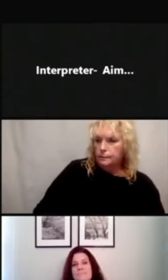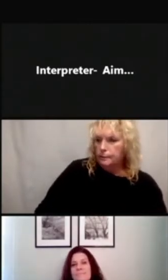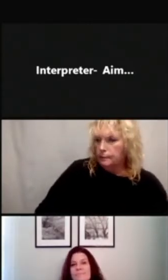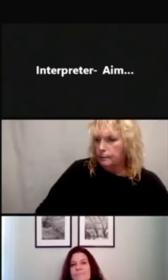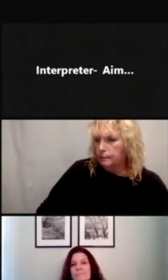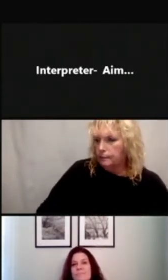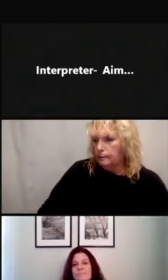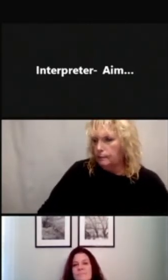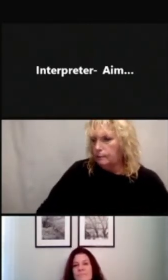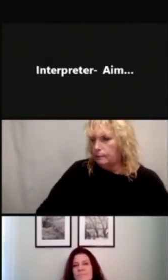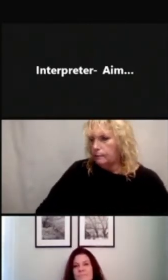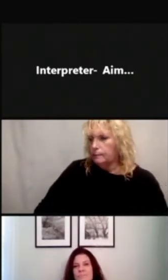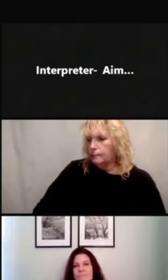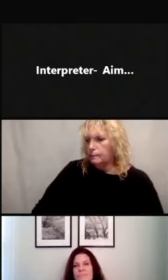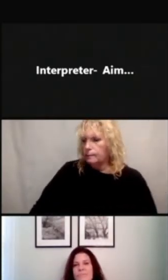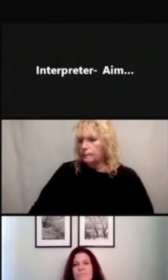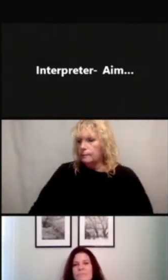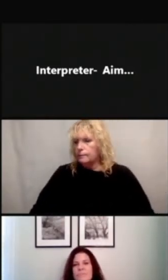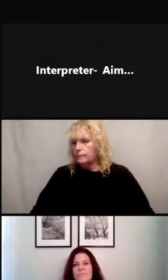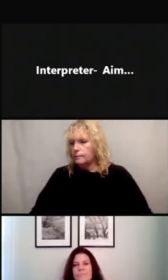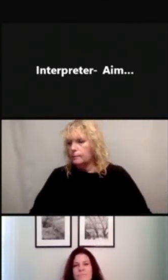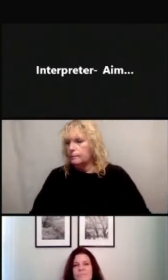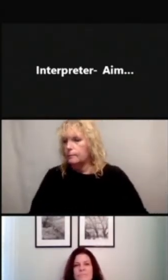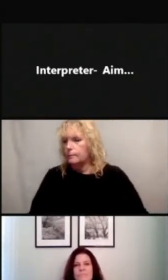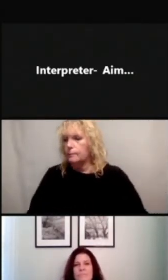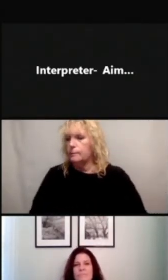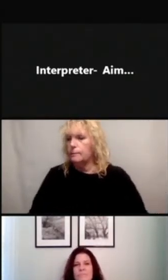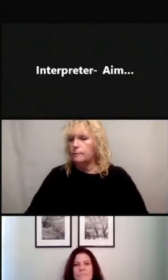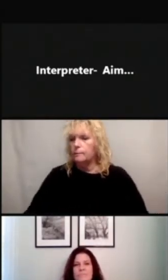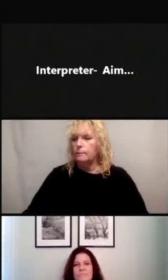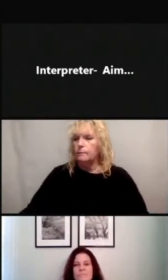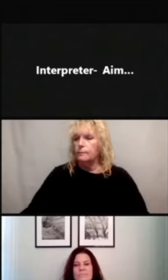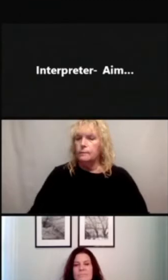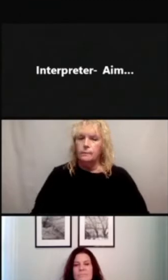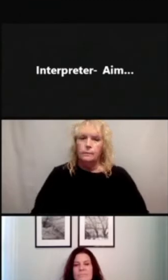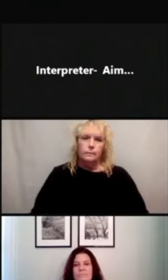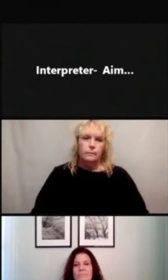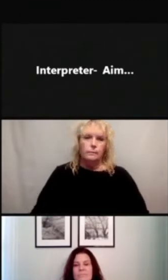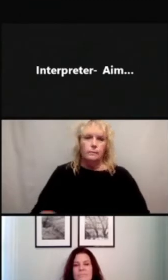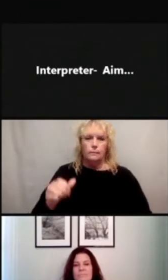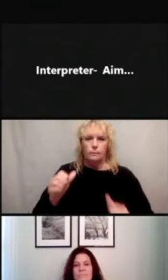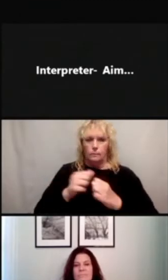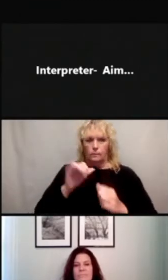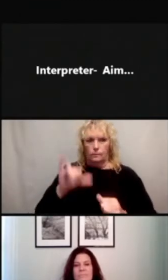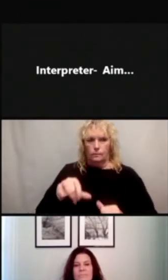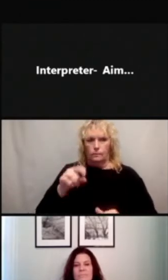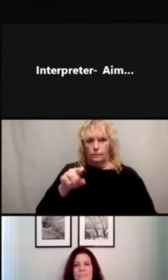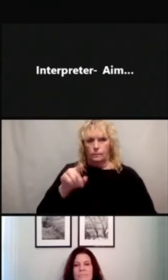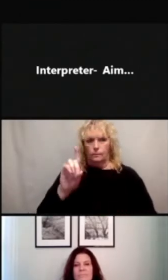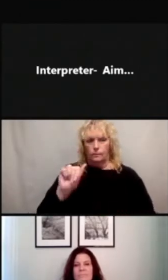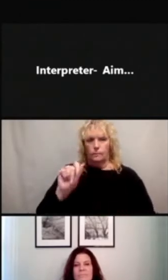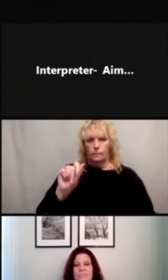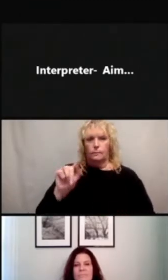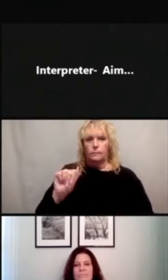And this gives you some data that kind of correlates with a a lot of the